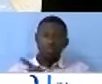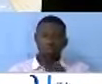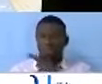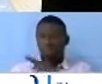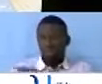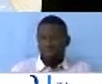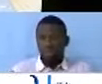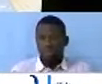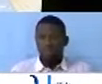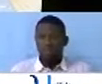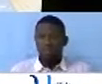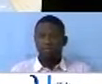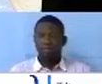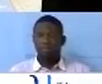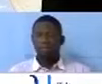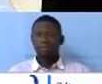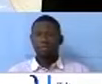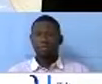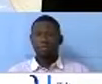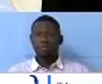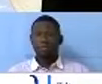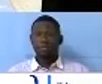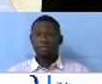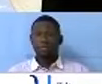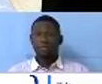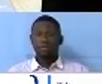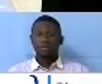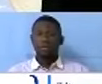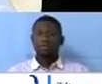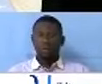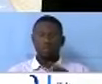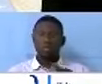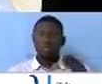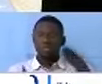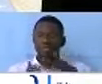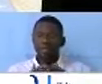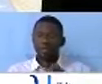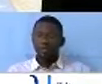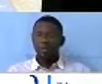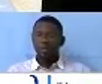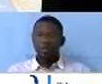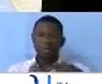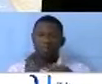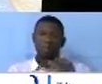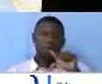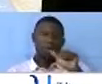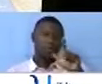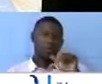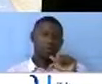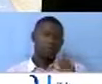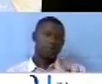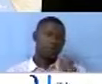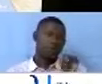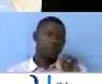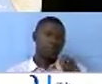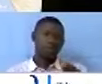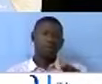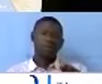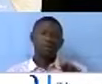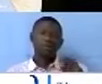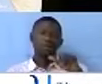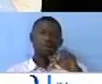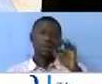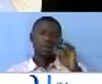We got to a similar point during Elijah Martin's testimony, and we have on